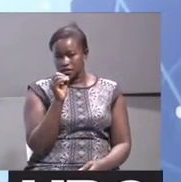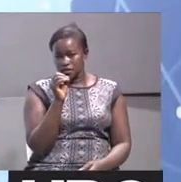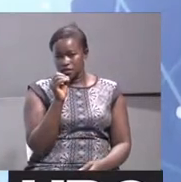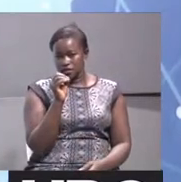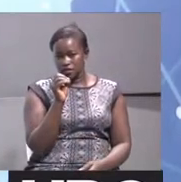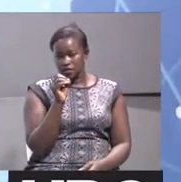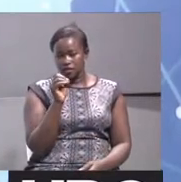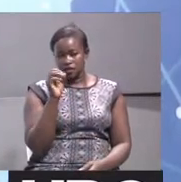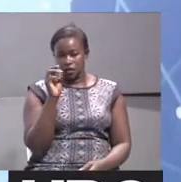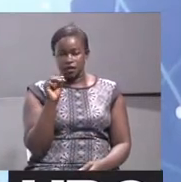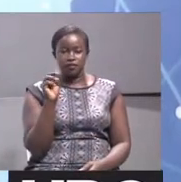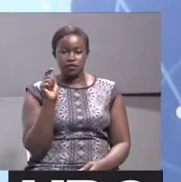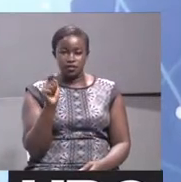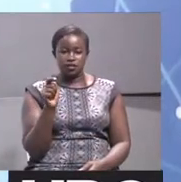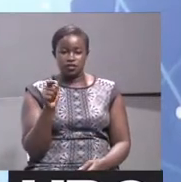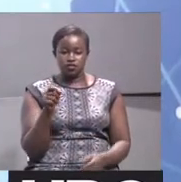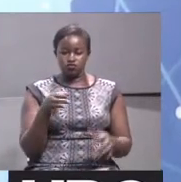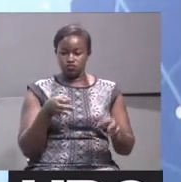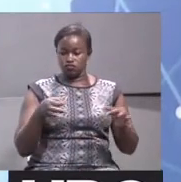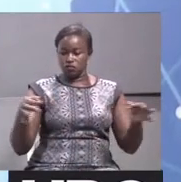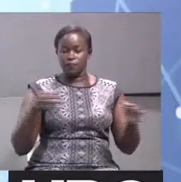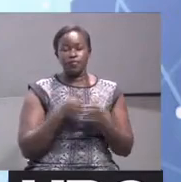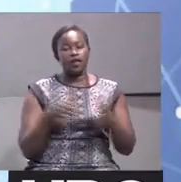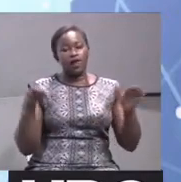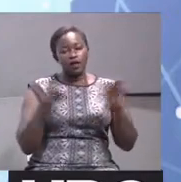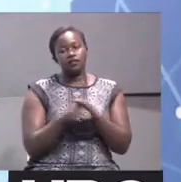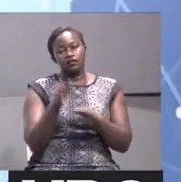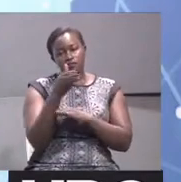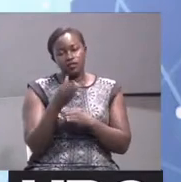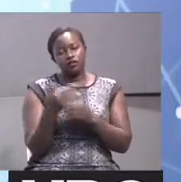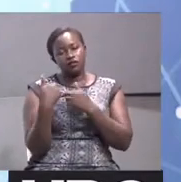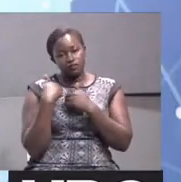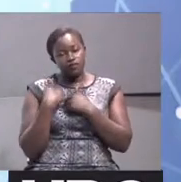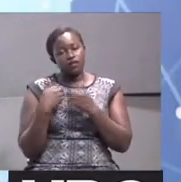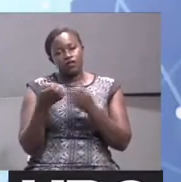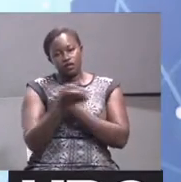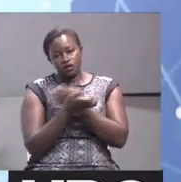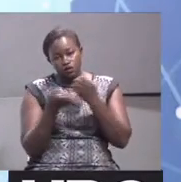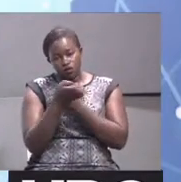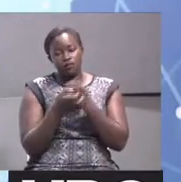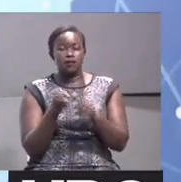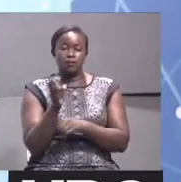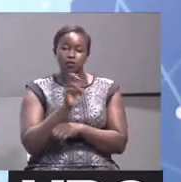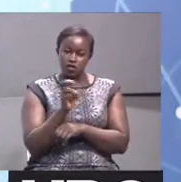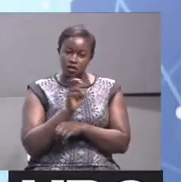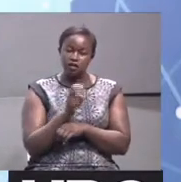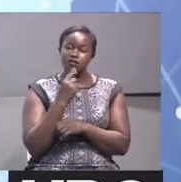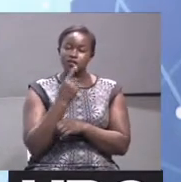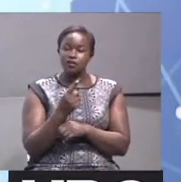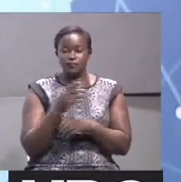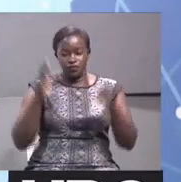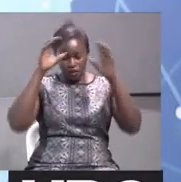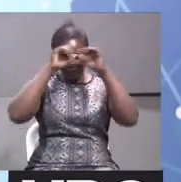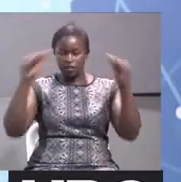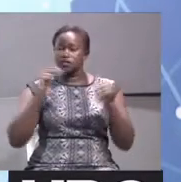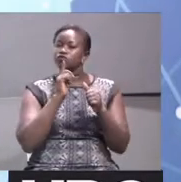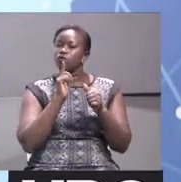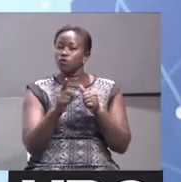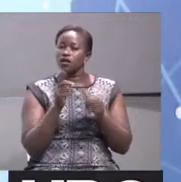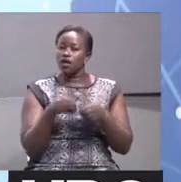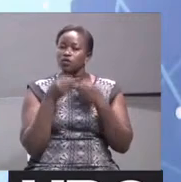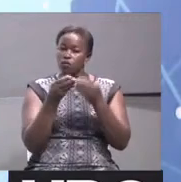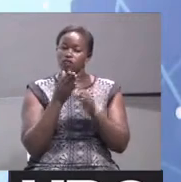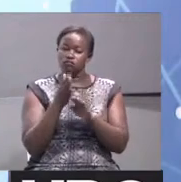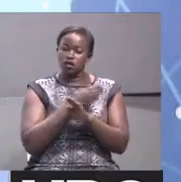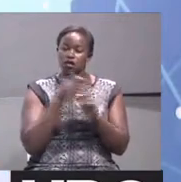MT. State Minister in charge of Economic Monitoring, Beatrice Akelo, stated that the presidential directive given earlier this